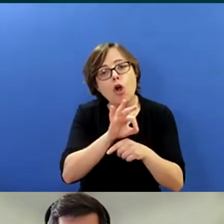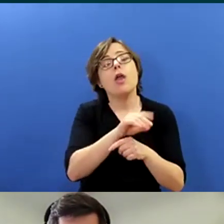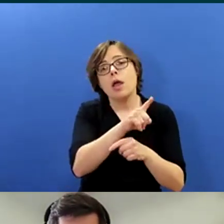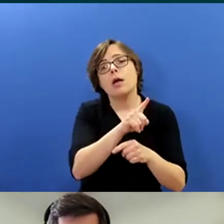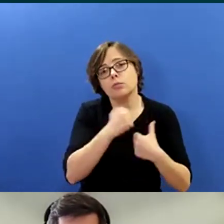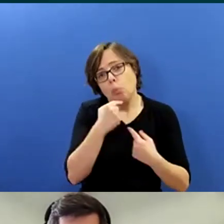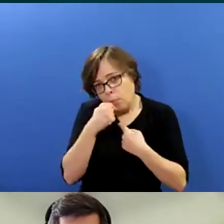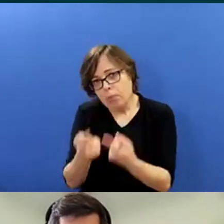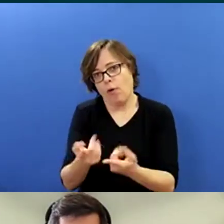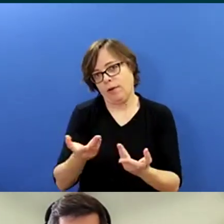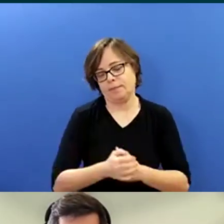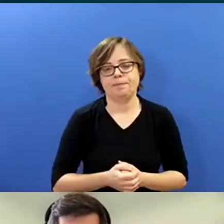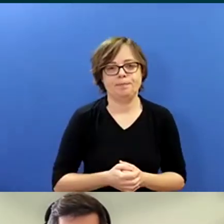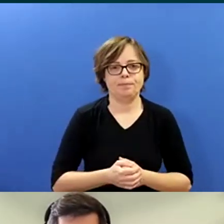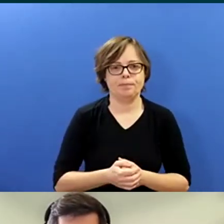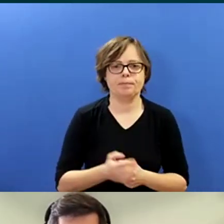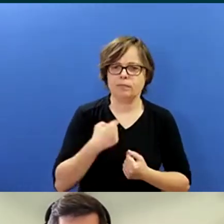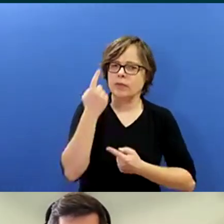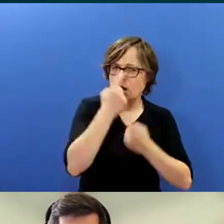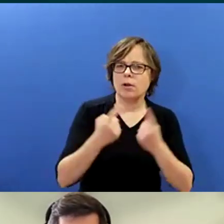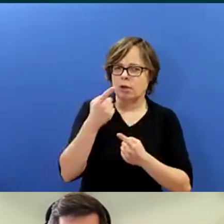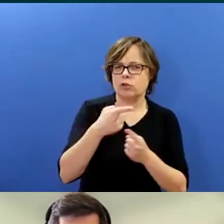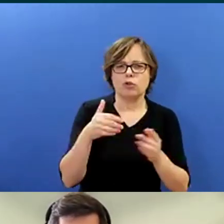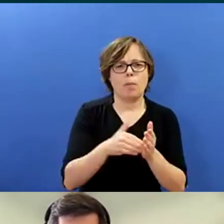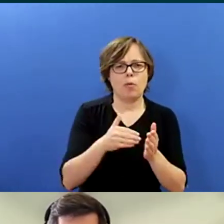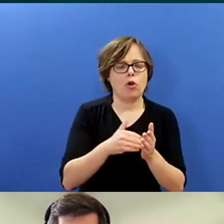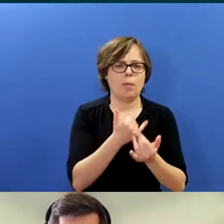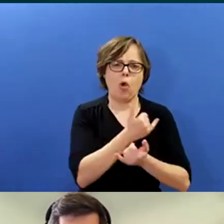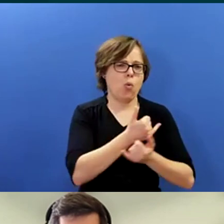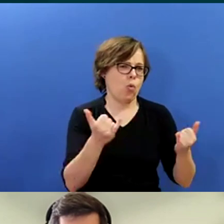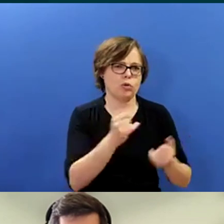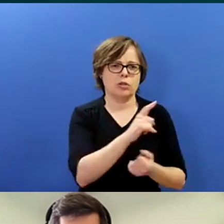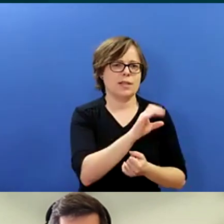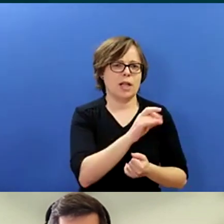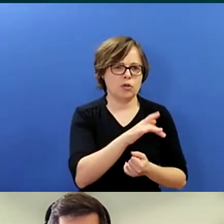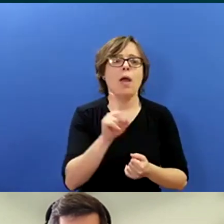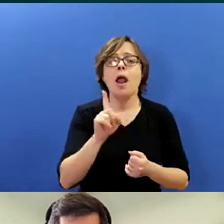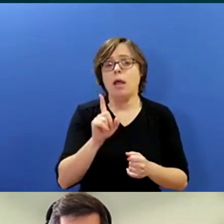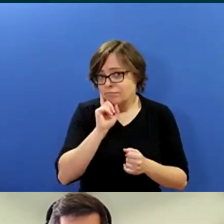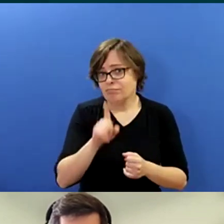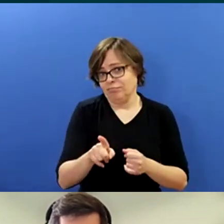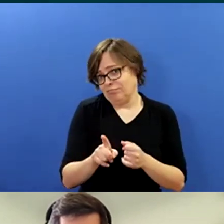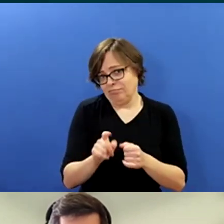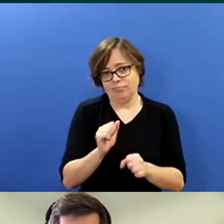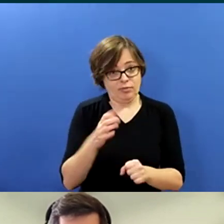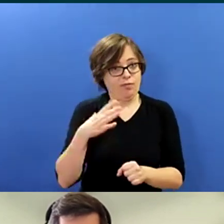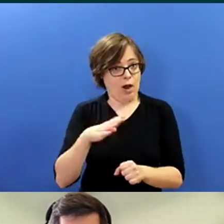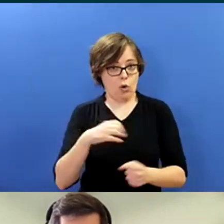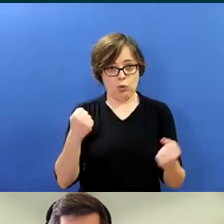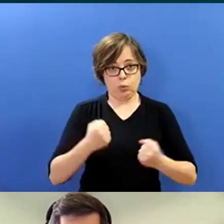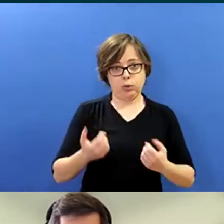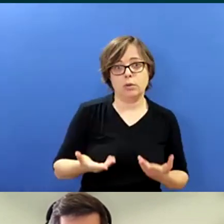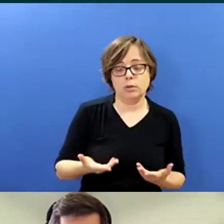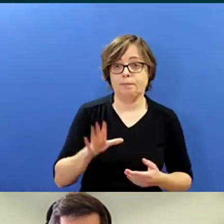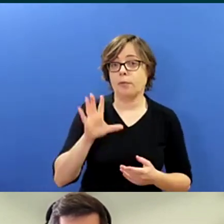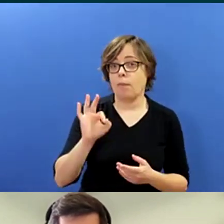binds a lot of resources certainly, but it's also worthwhile because participative, elaborated results are, in